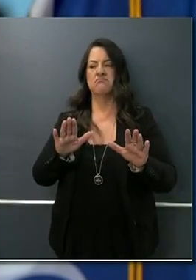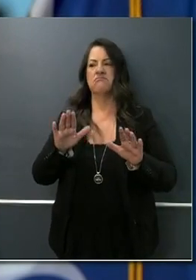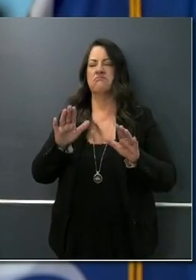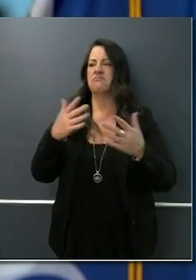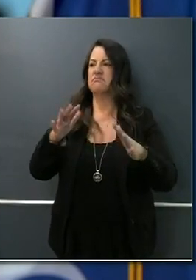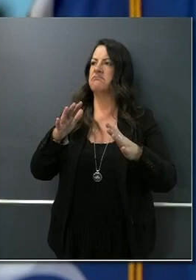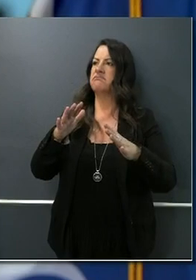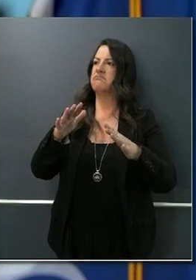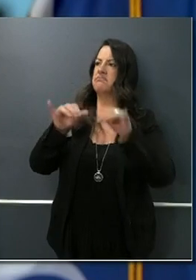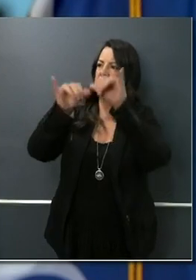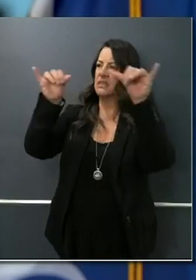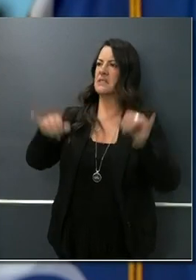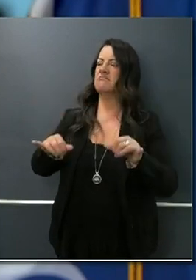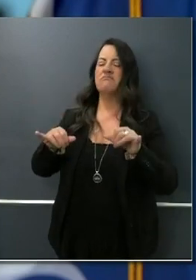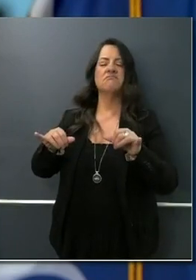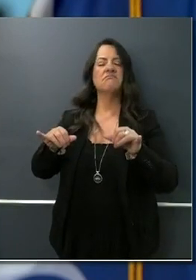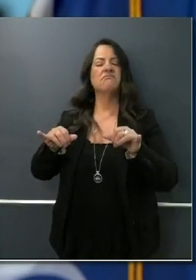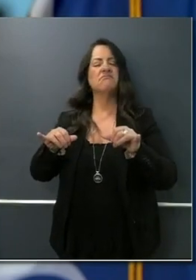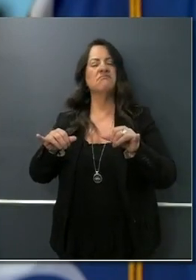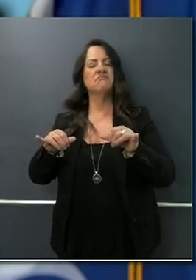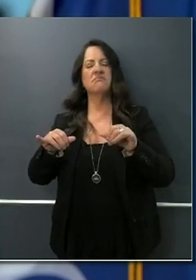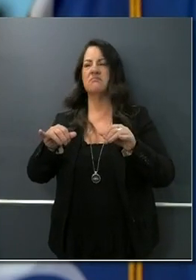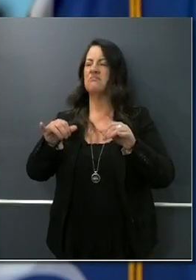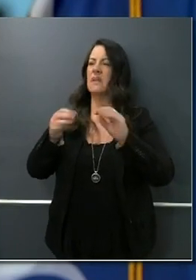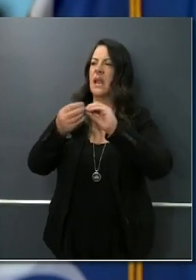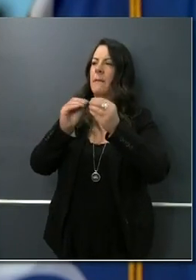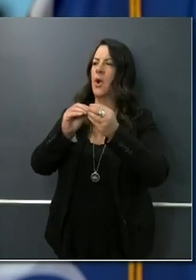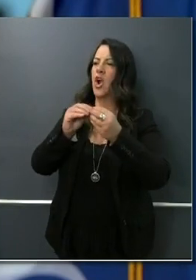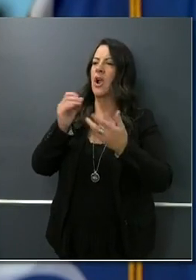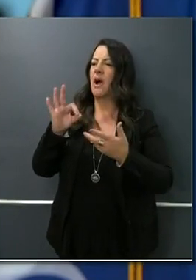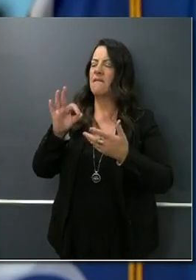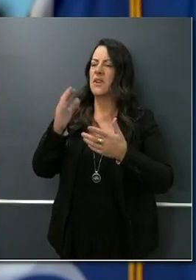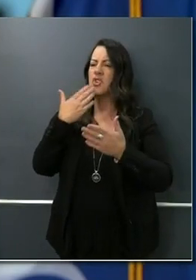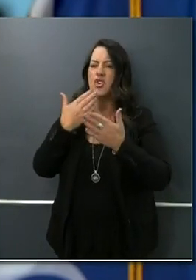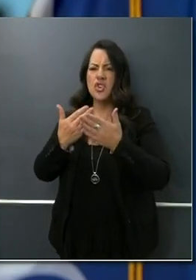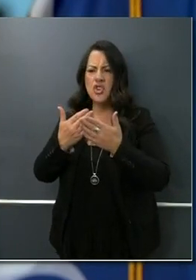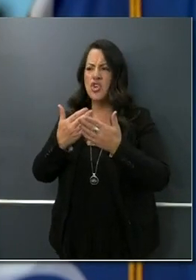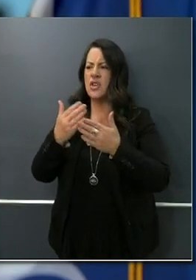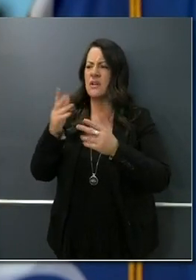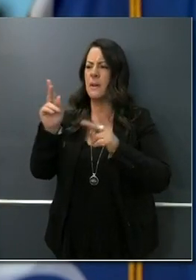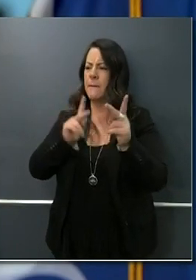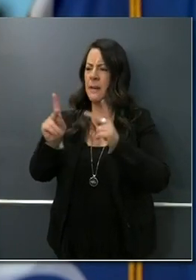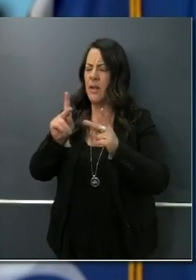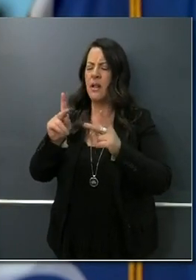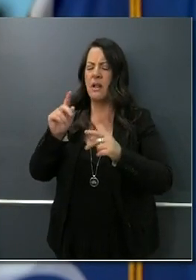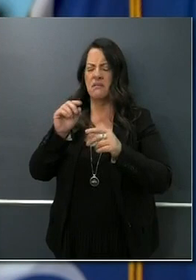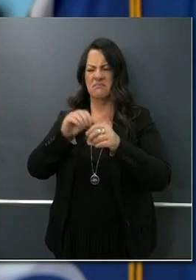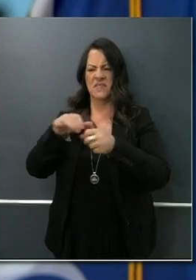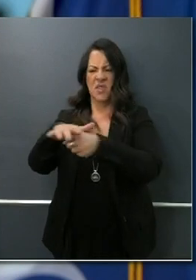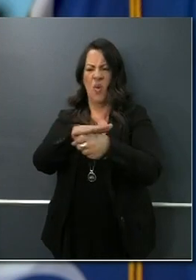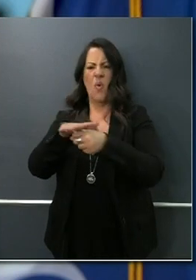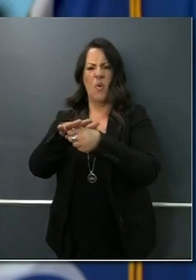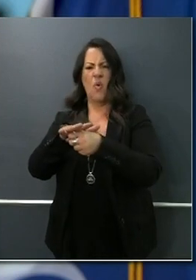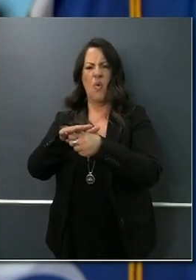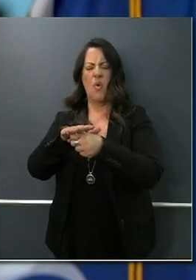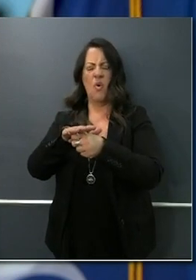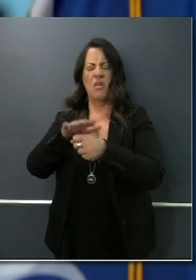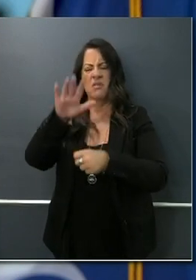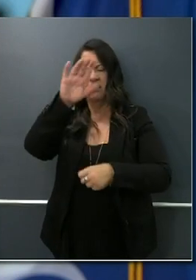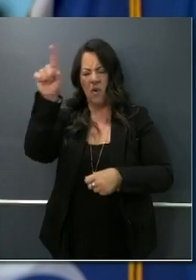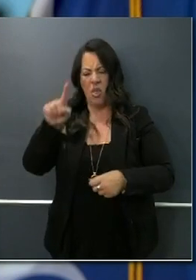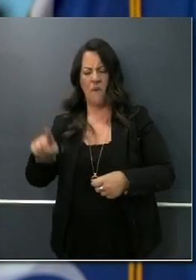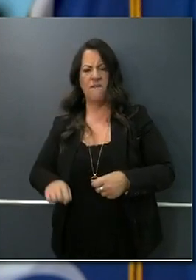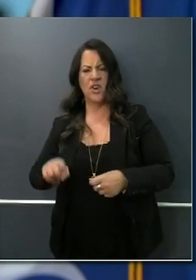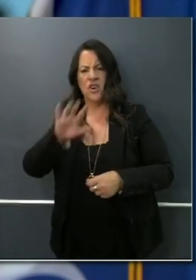in place. It may not be total numbers, but it's the quality of those local efforts that are consistent, by the